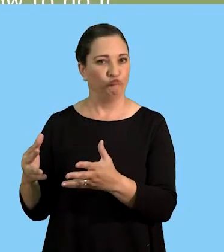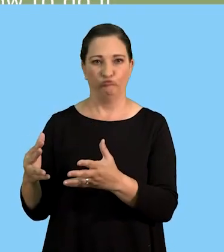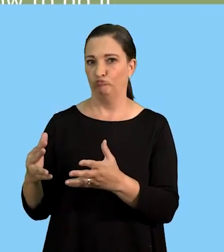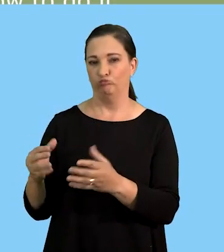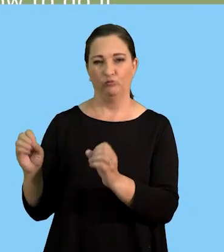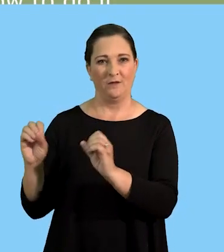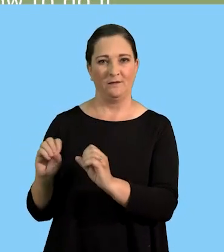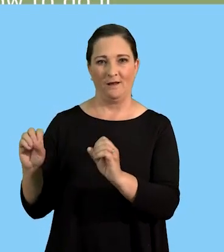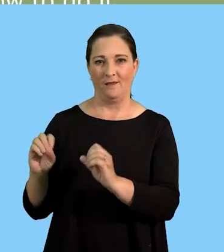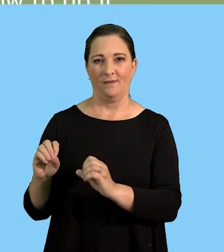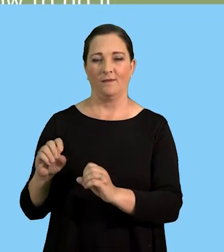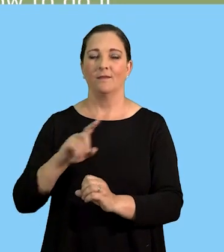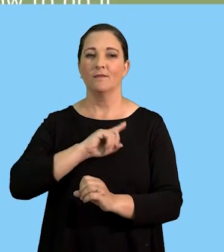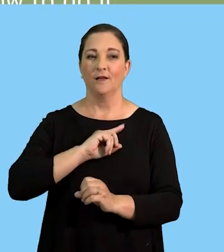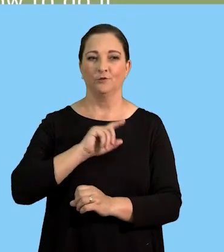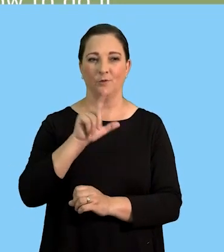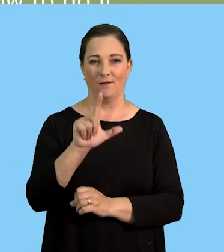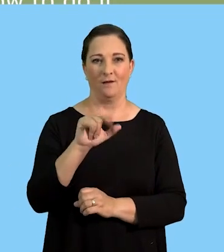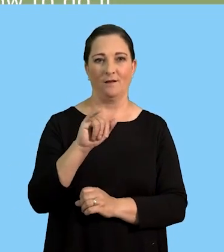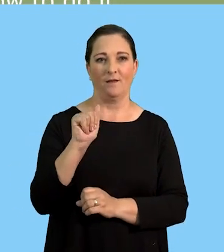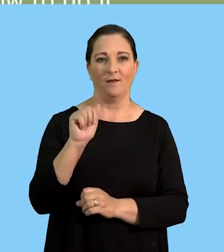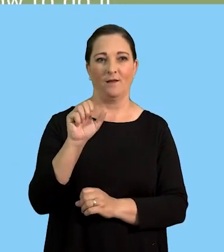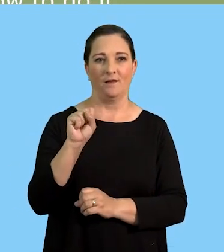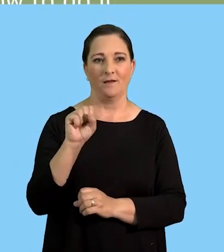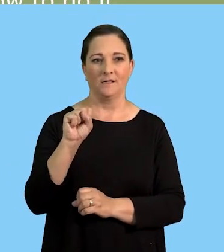it. So that must be Liza's